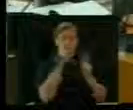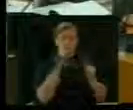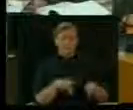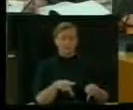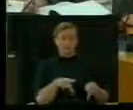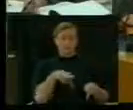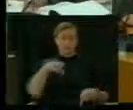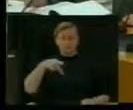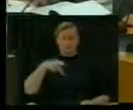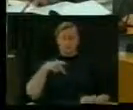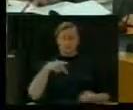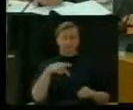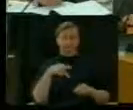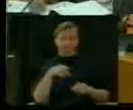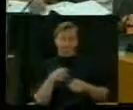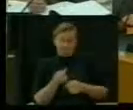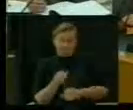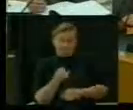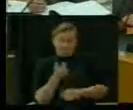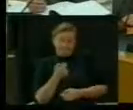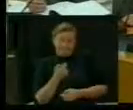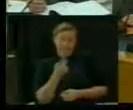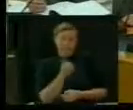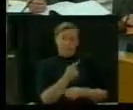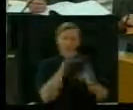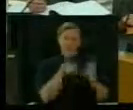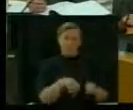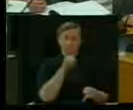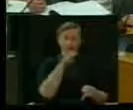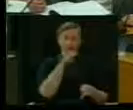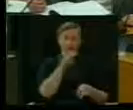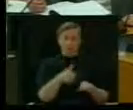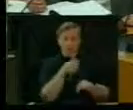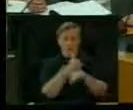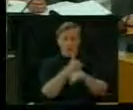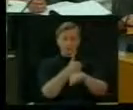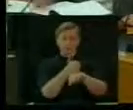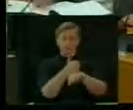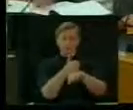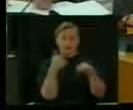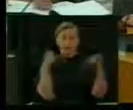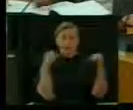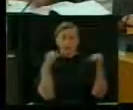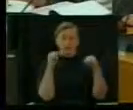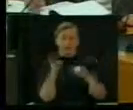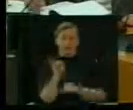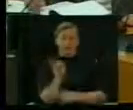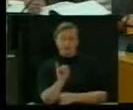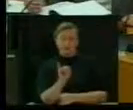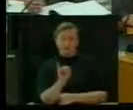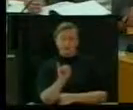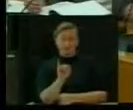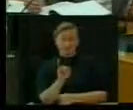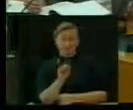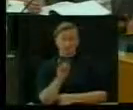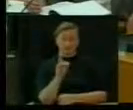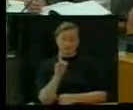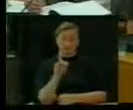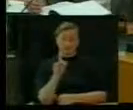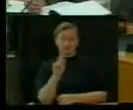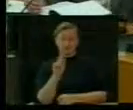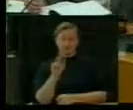with individuals that are being petty. I know there's one man that we would not appoint him to the Industrial Development